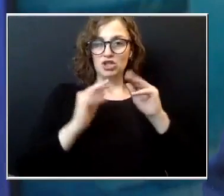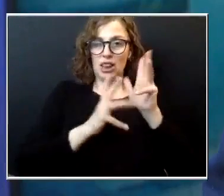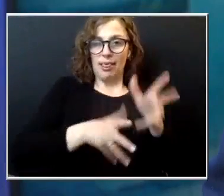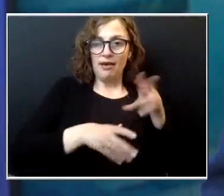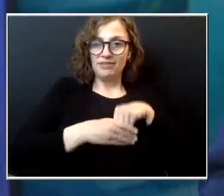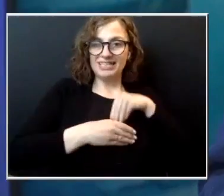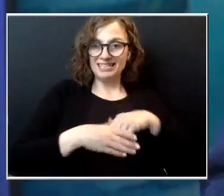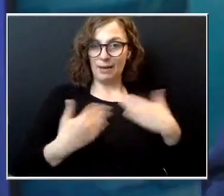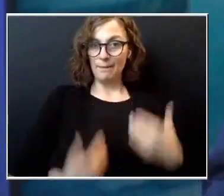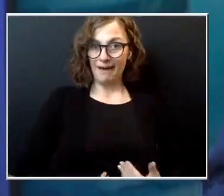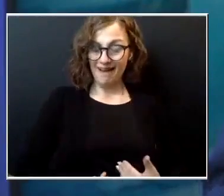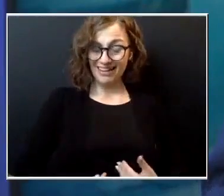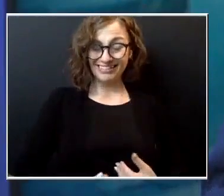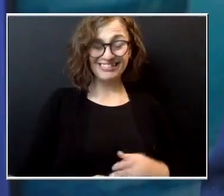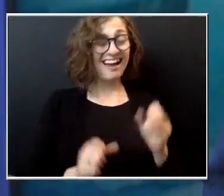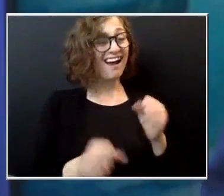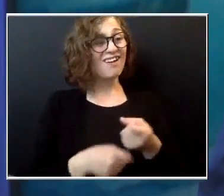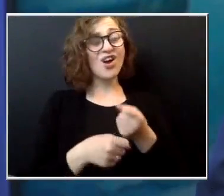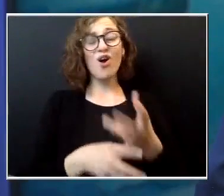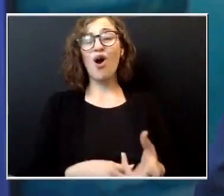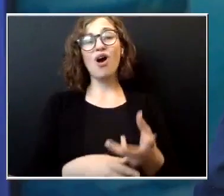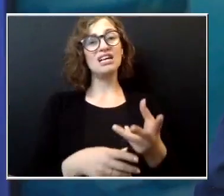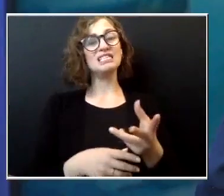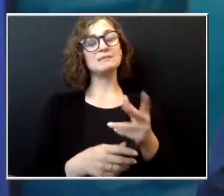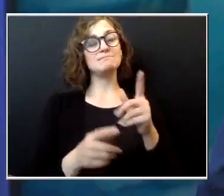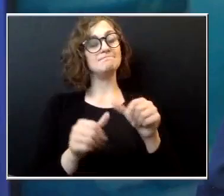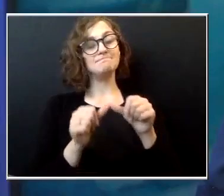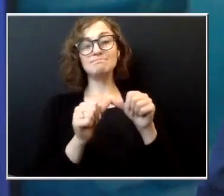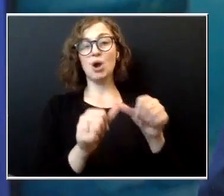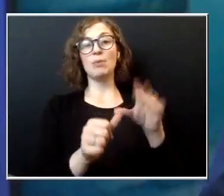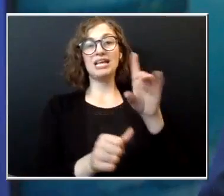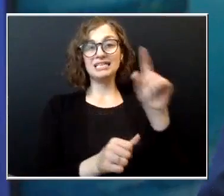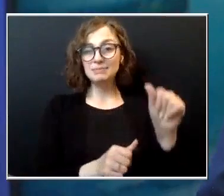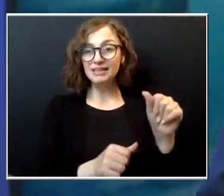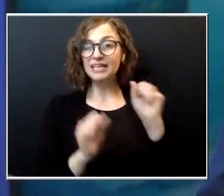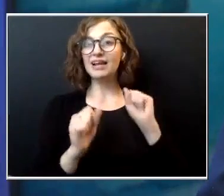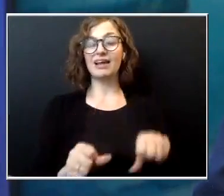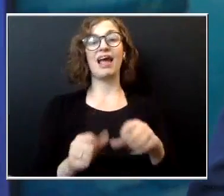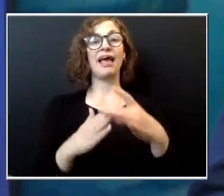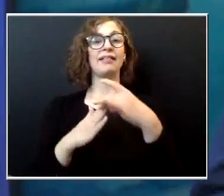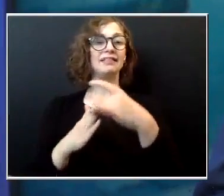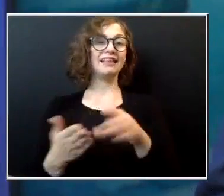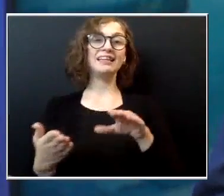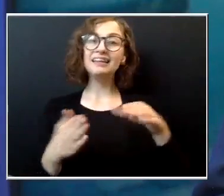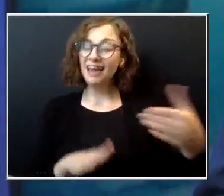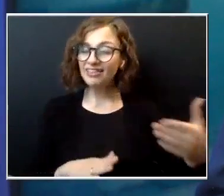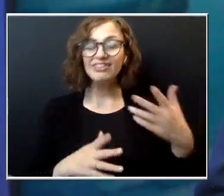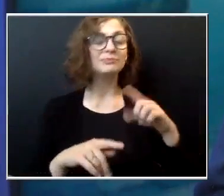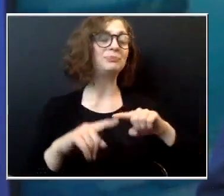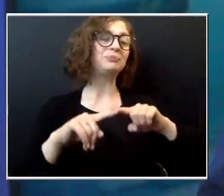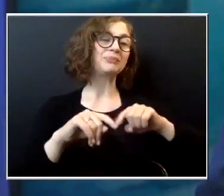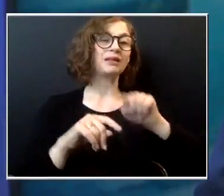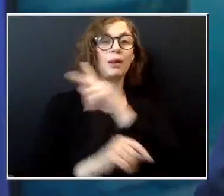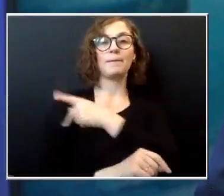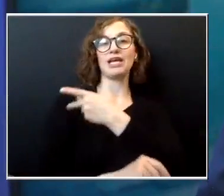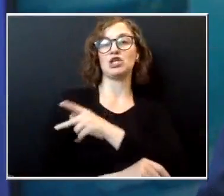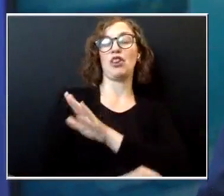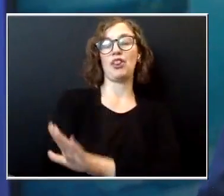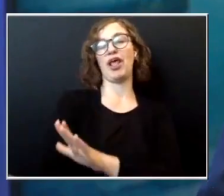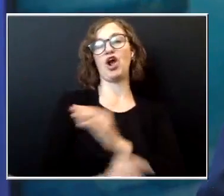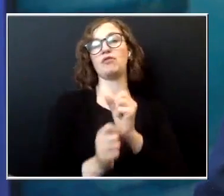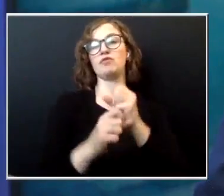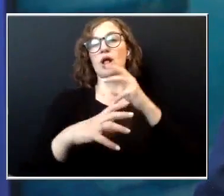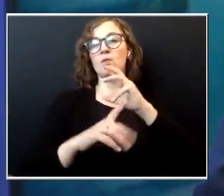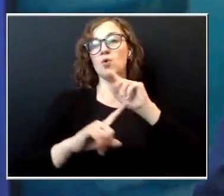patients. And it just depends on our patient's body, how their inflammatory response, reacts to something foreign being left in